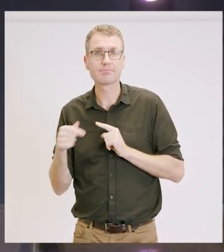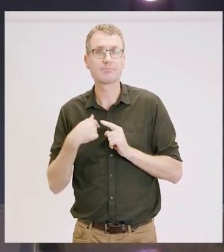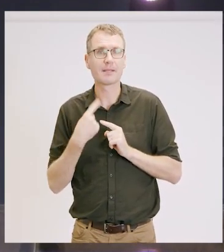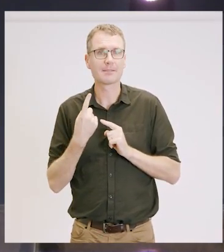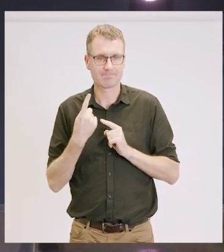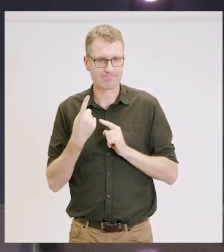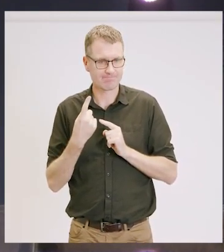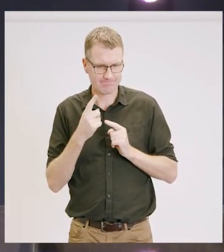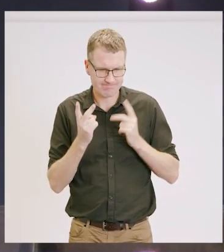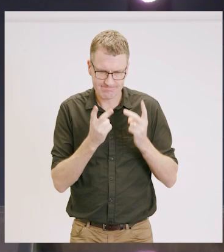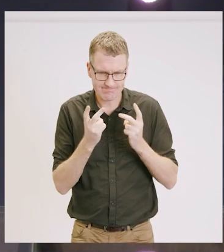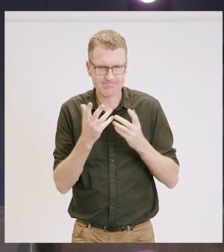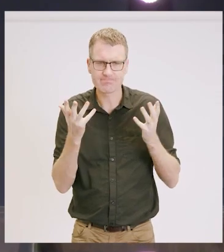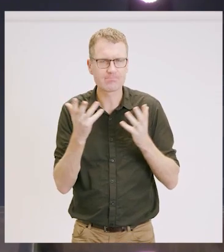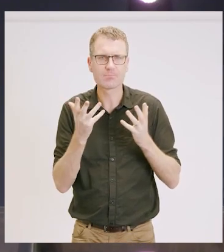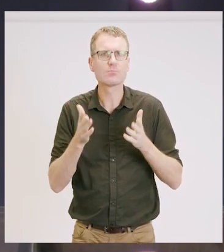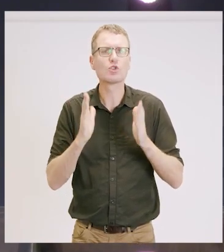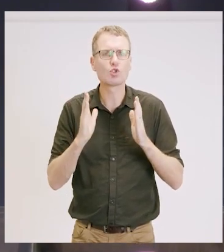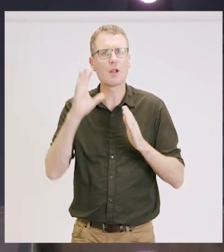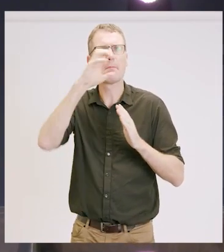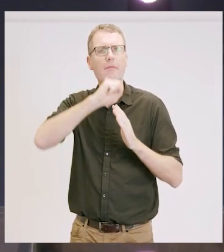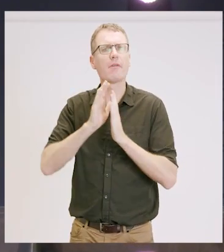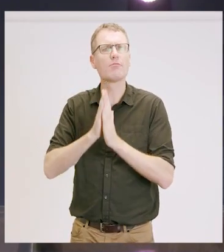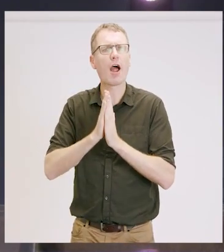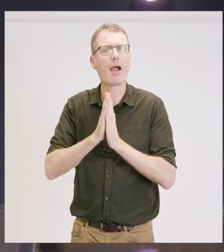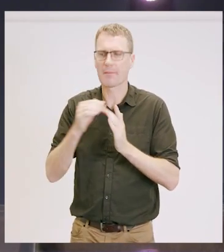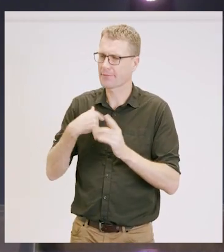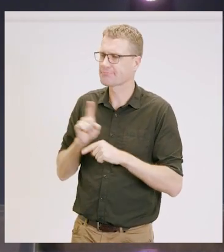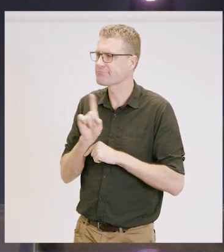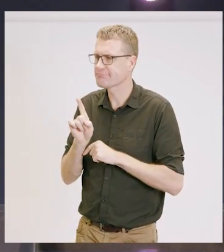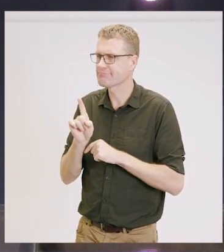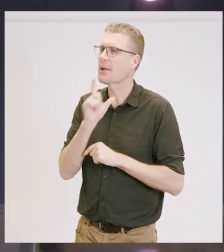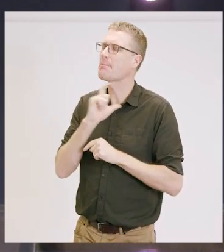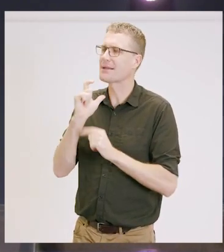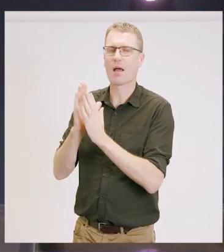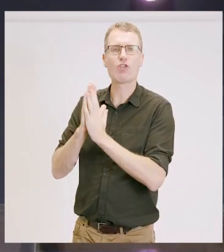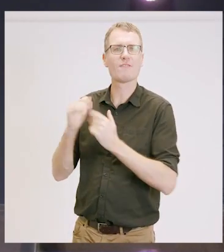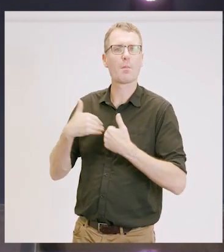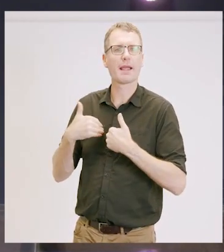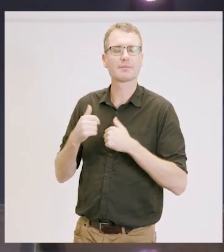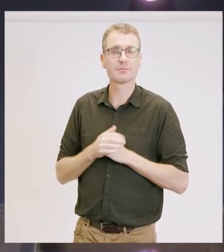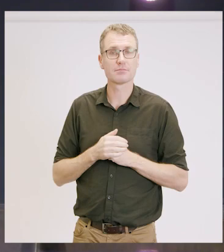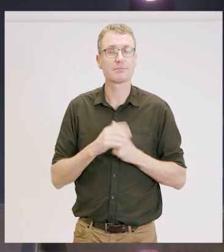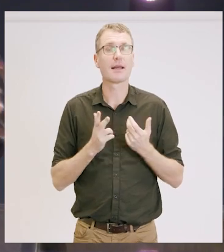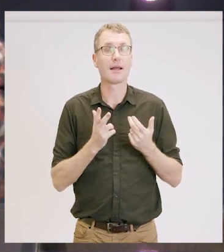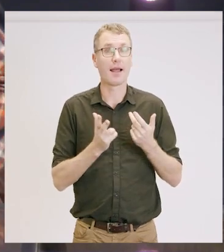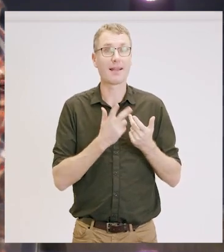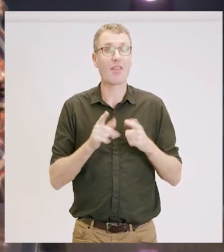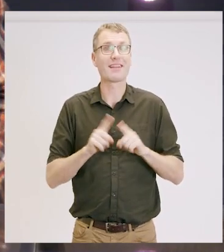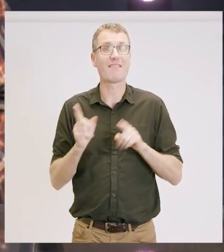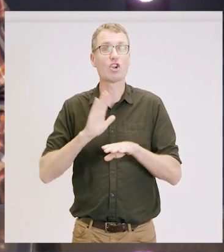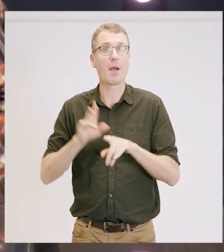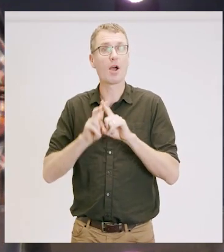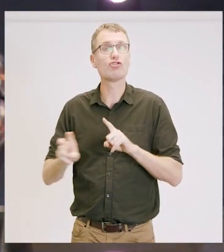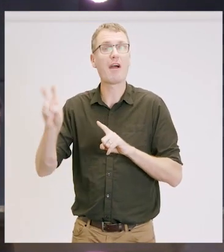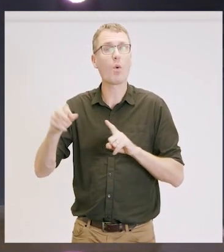so I thought, I'll just go to the local church. And I looked up to try and see a church that would believe in the power of prayer. And I found one, and the pastor came and prayed for